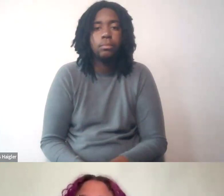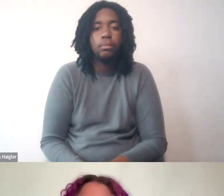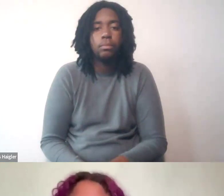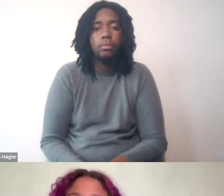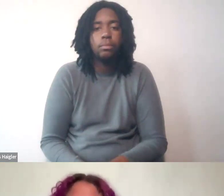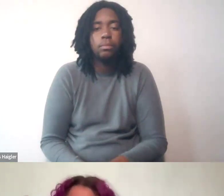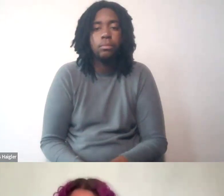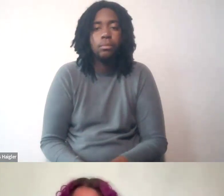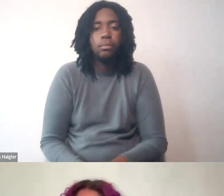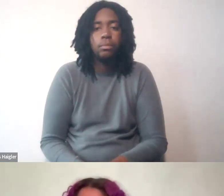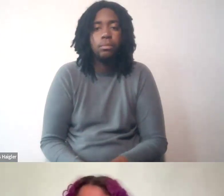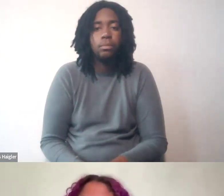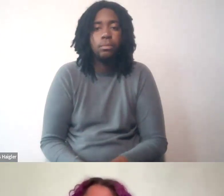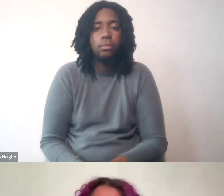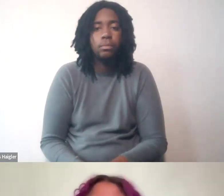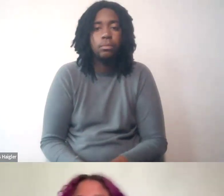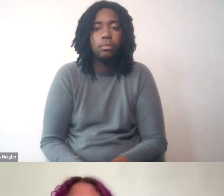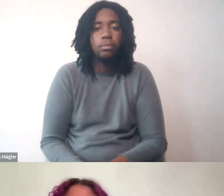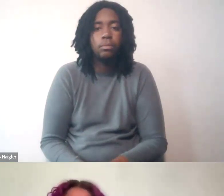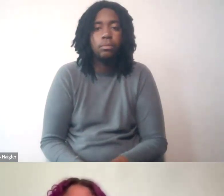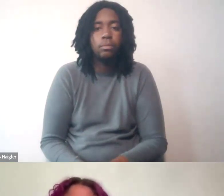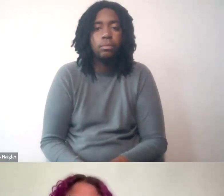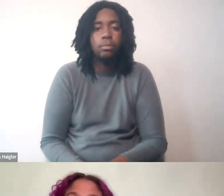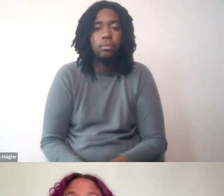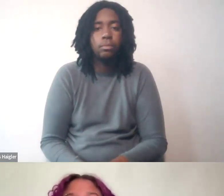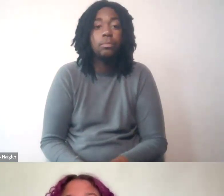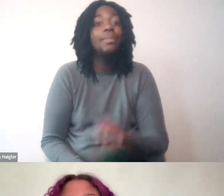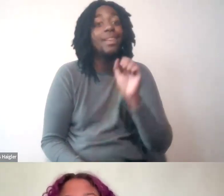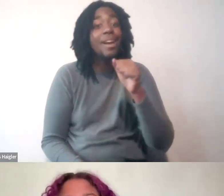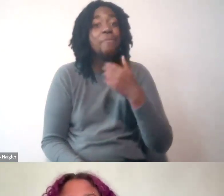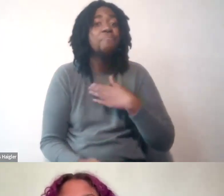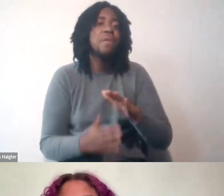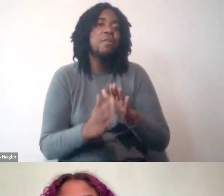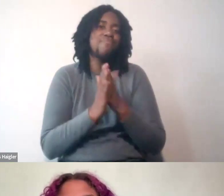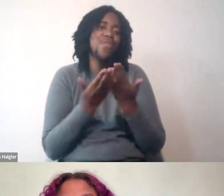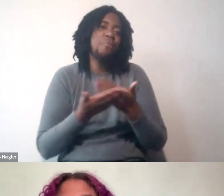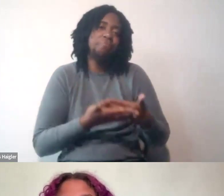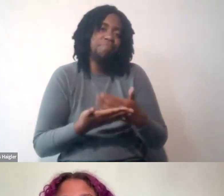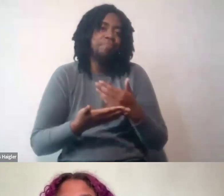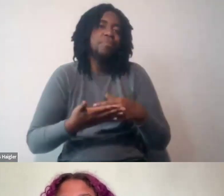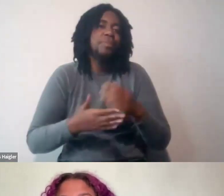story? Yes, so my book baby turns 10 this year, and